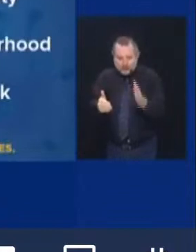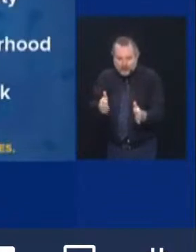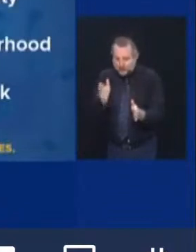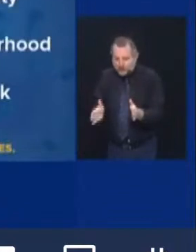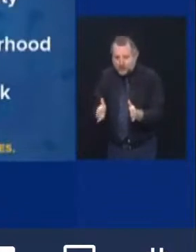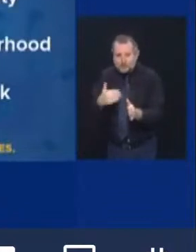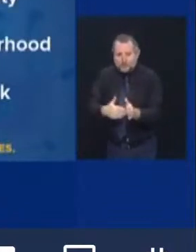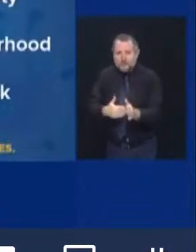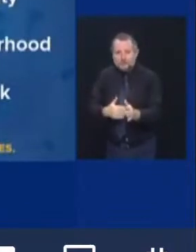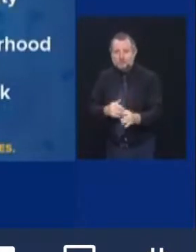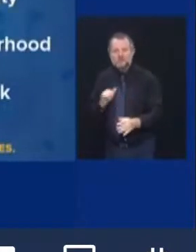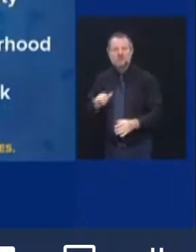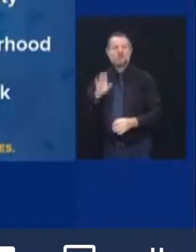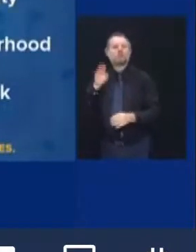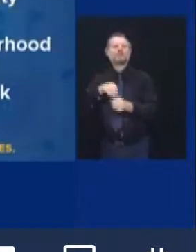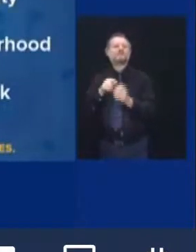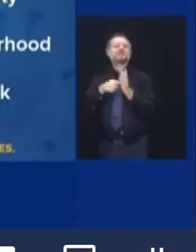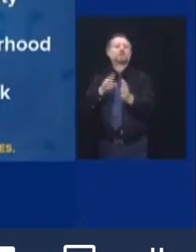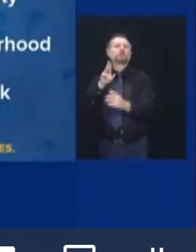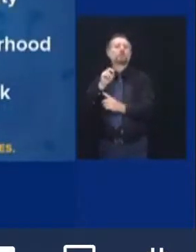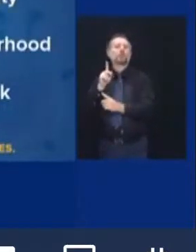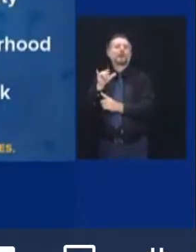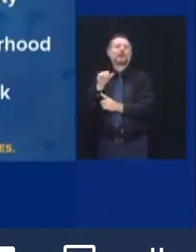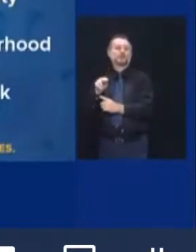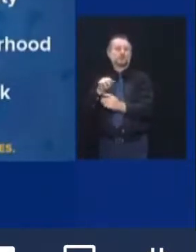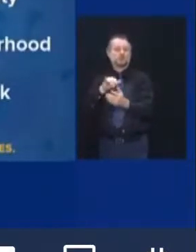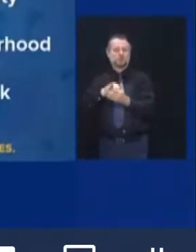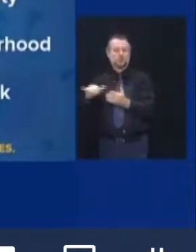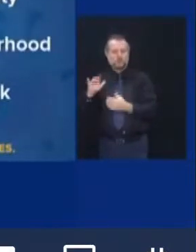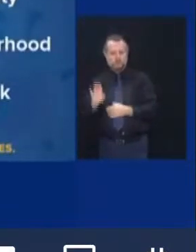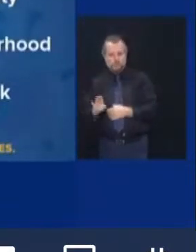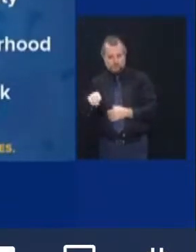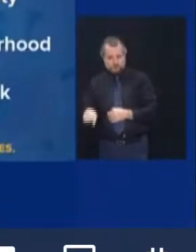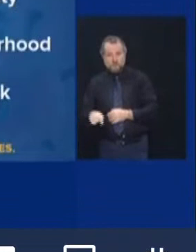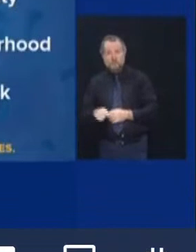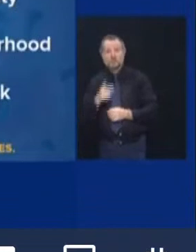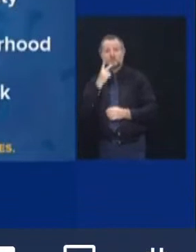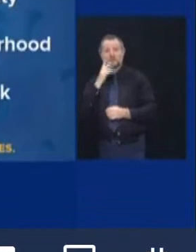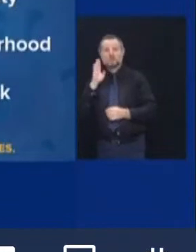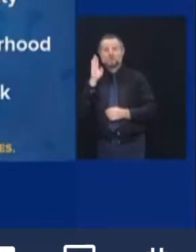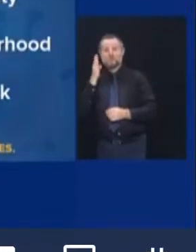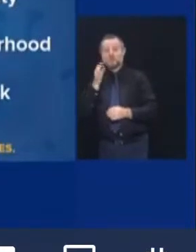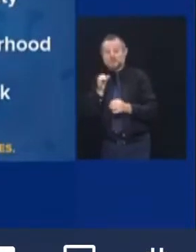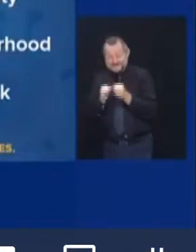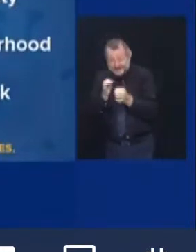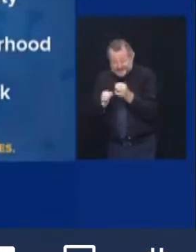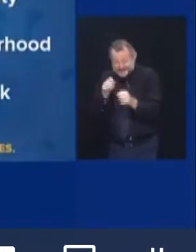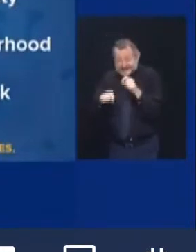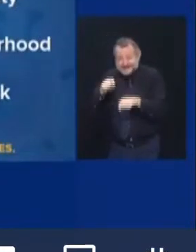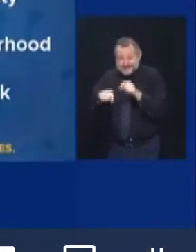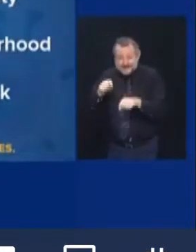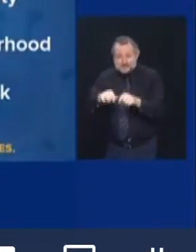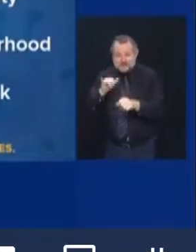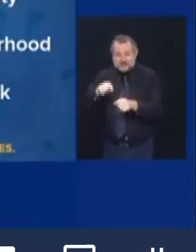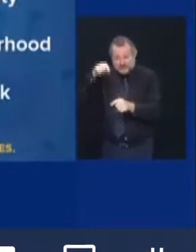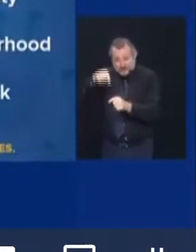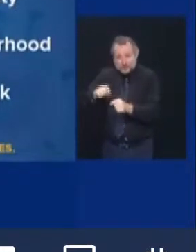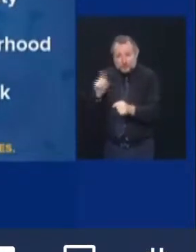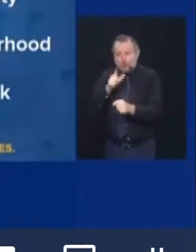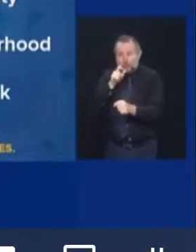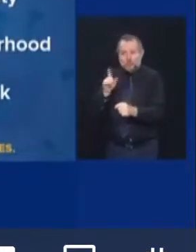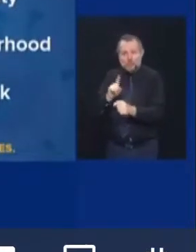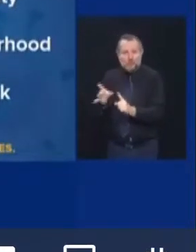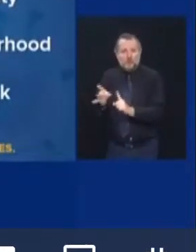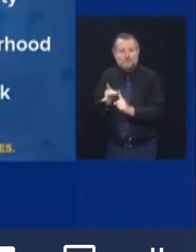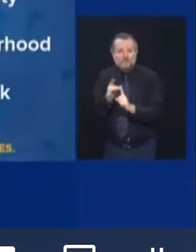Brooklyn zone, okay? The blue dots are actual cases. So